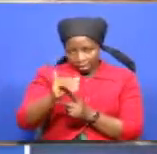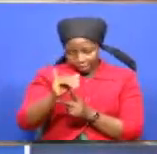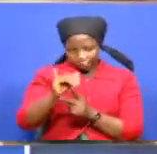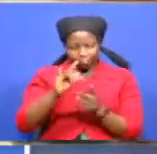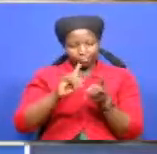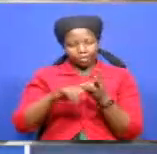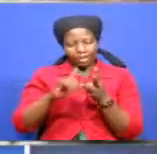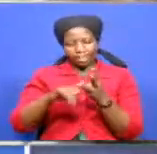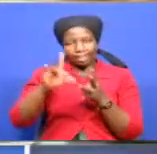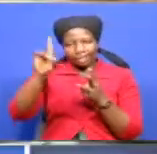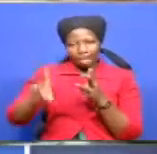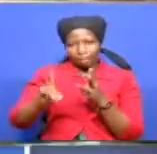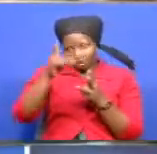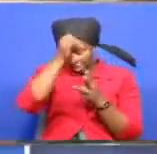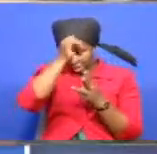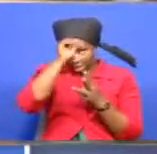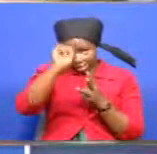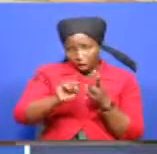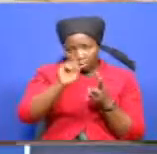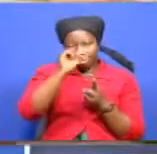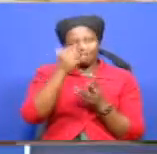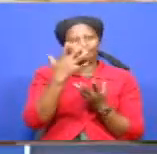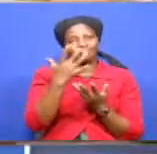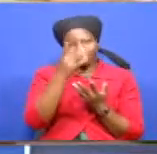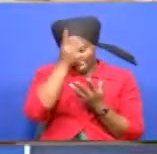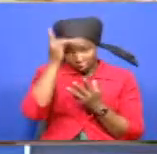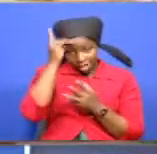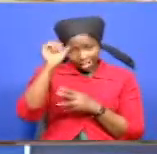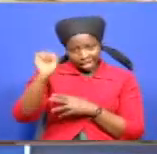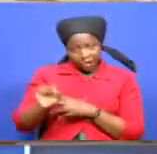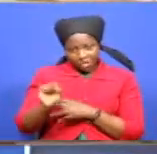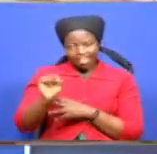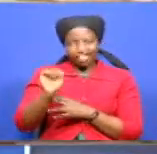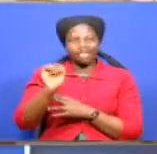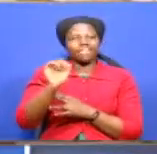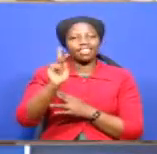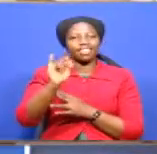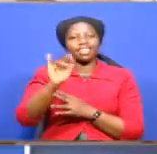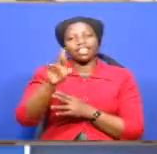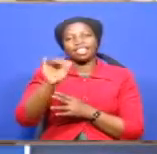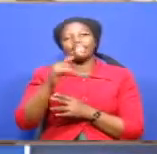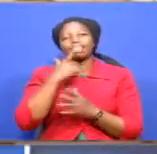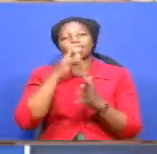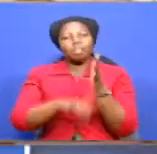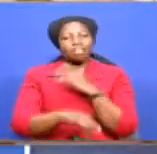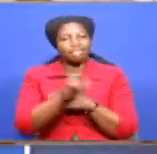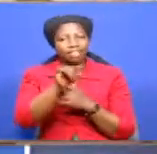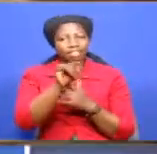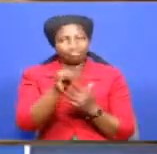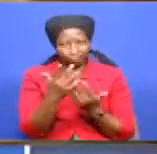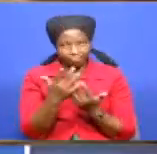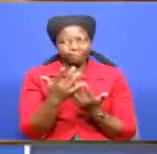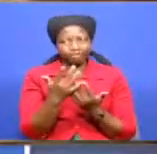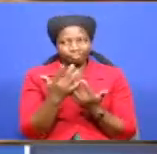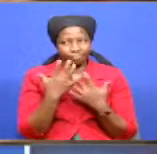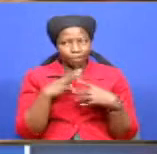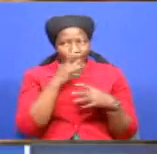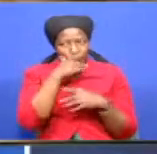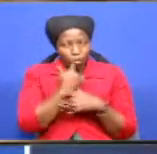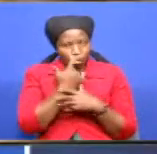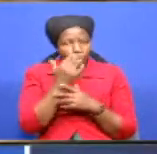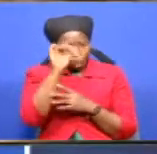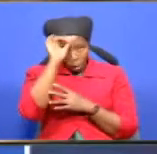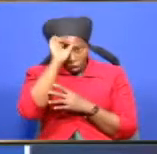Dagoretti South counterpart John Kiarie, now terming it an attempt to chastise persons holding contrary opinion in the ruling